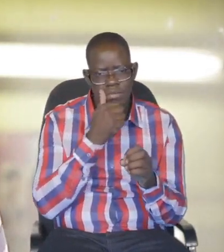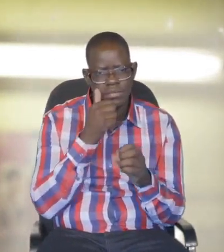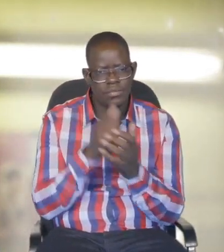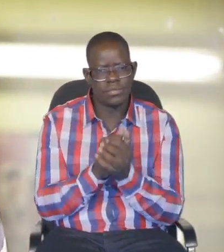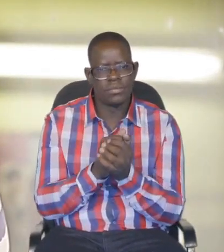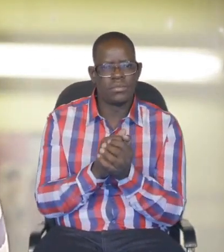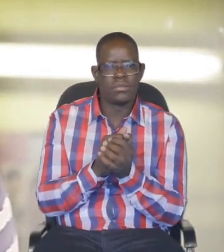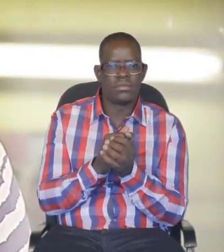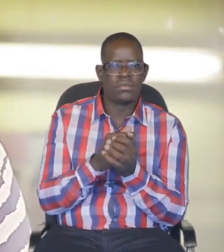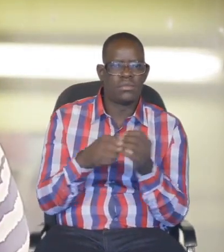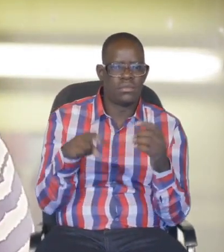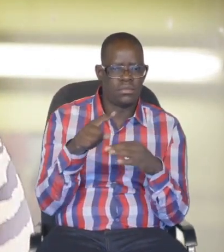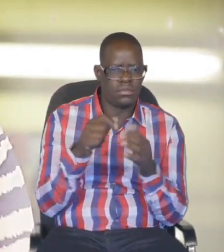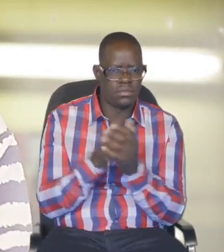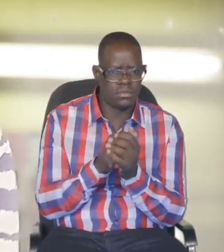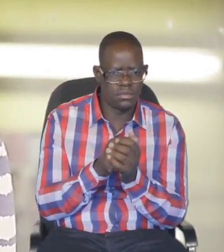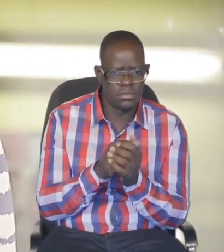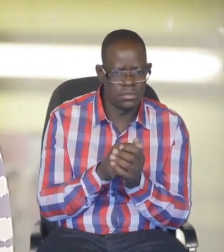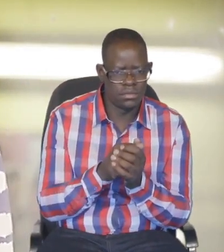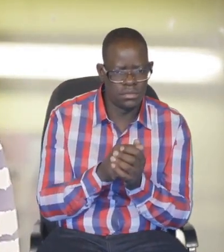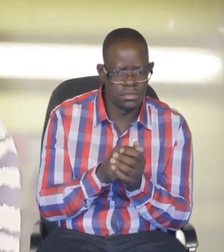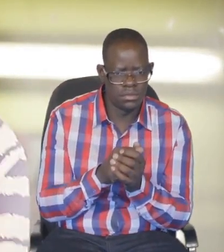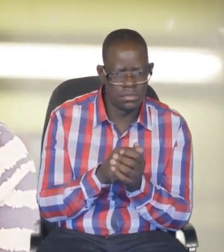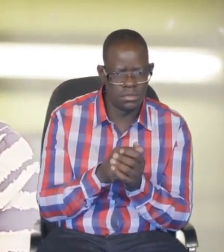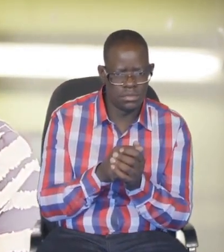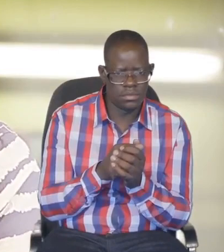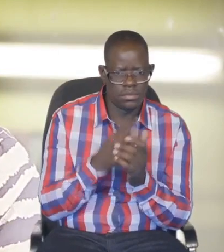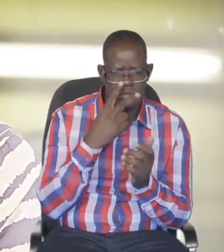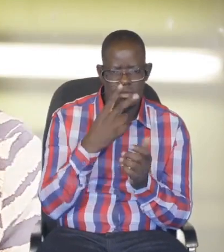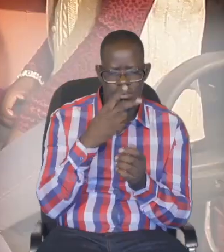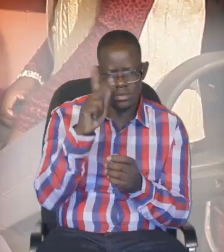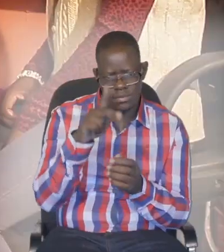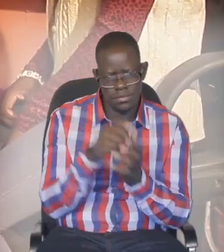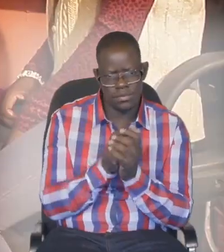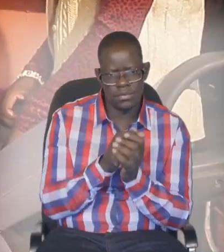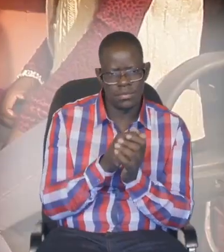getting a haircut while we are still here, but it will definitely see you again.